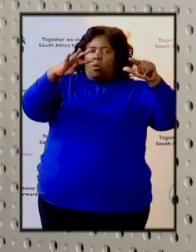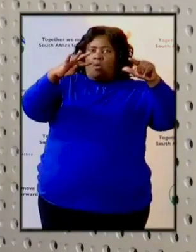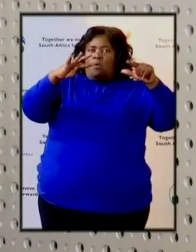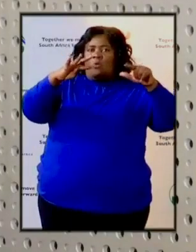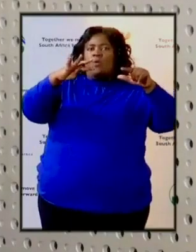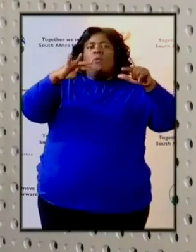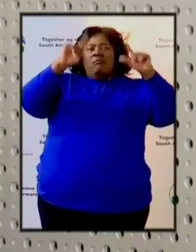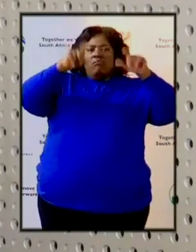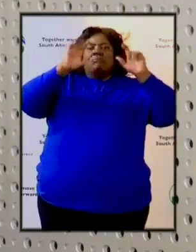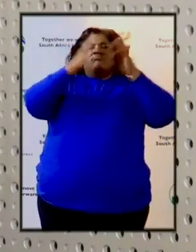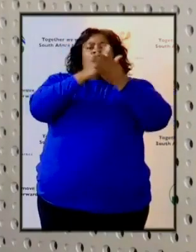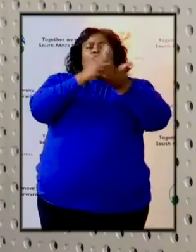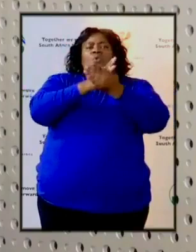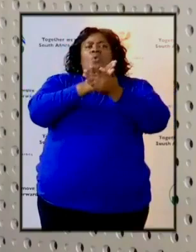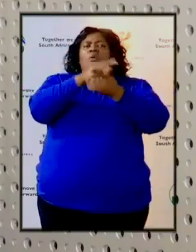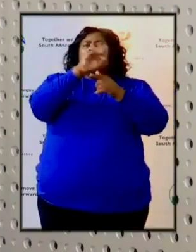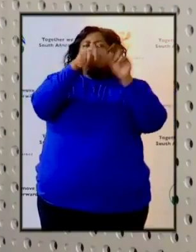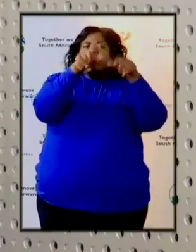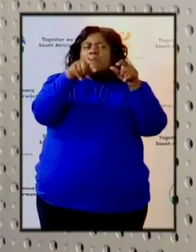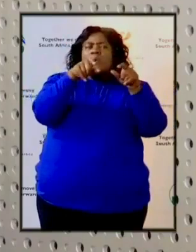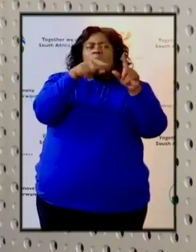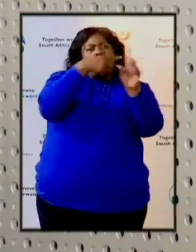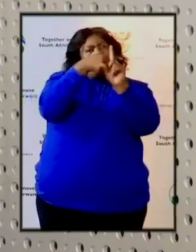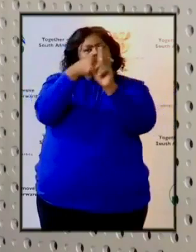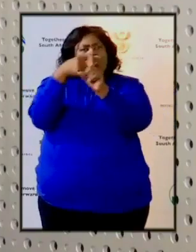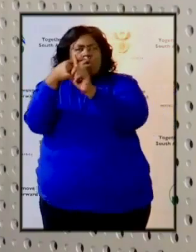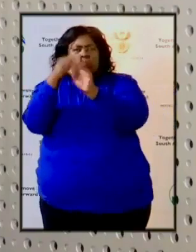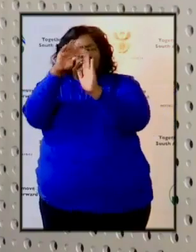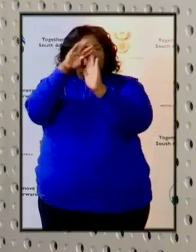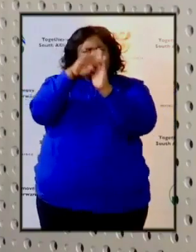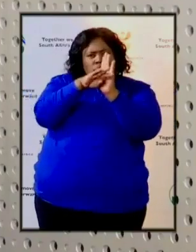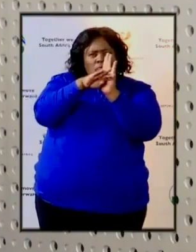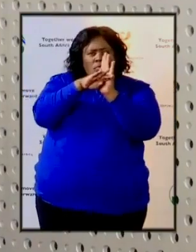that we reduce infections and we strengthen our health